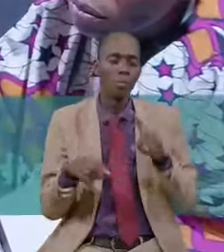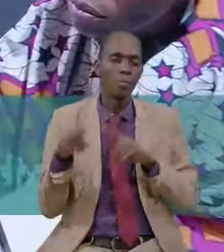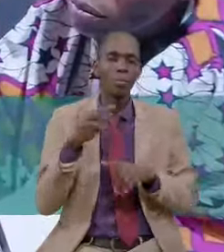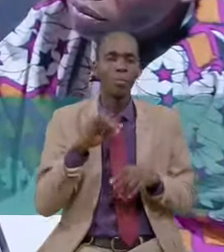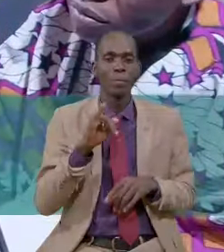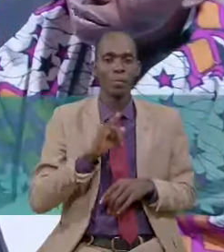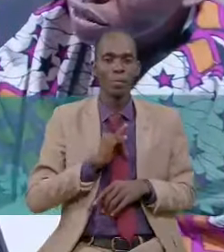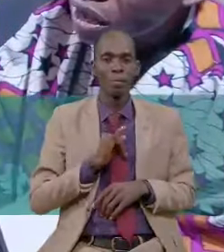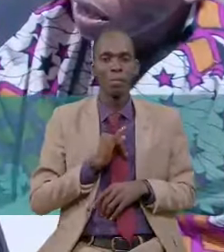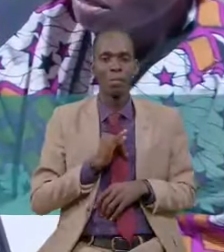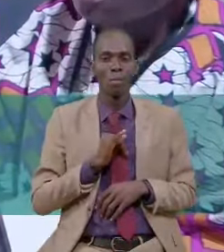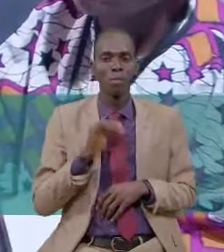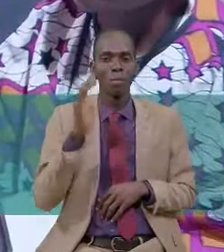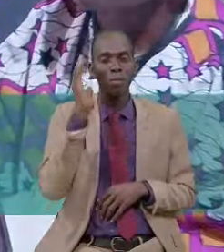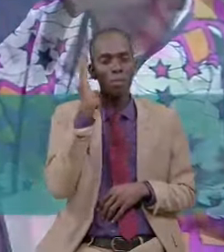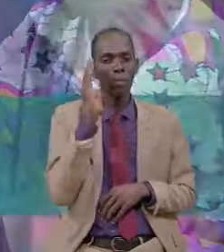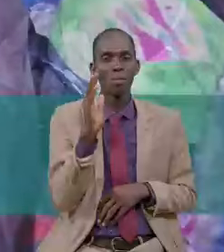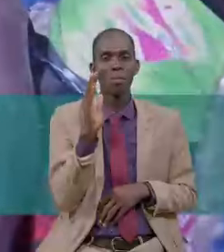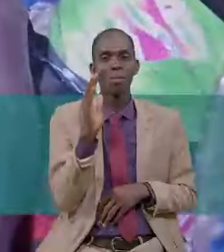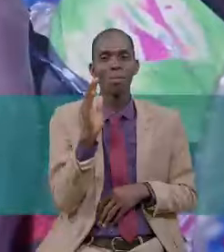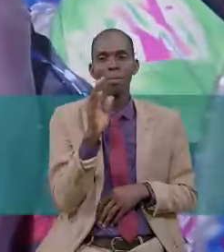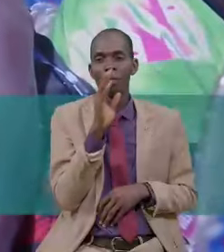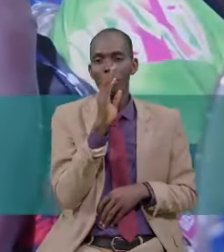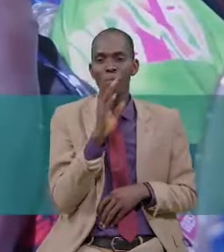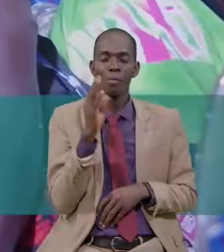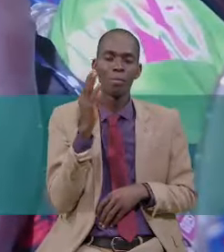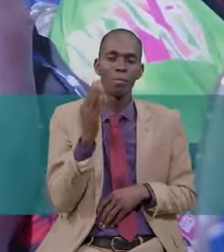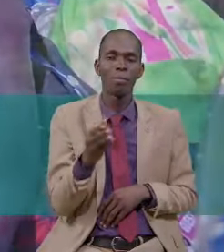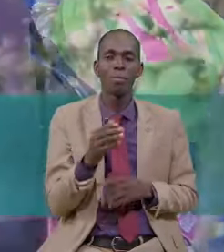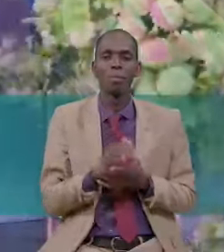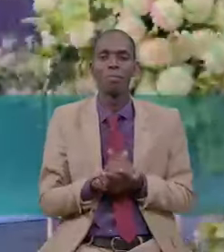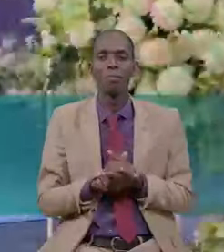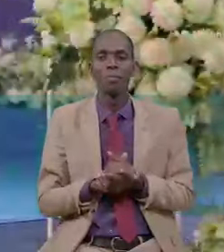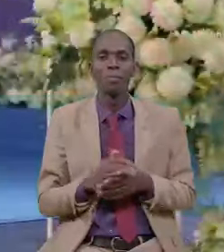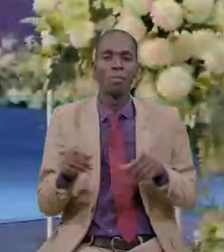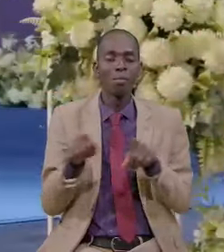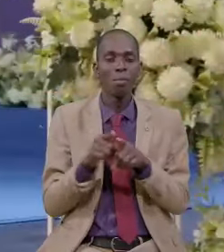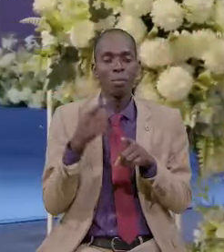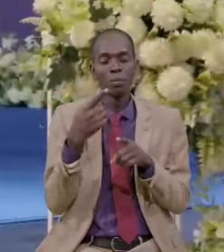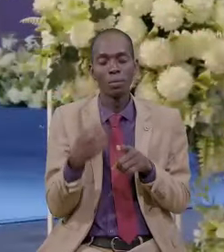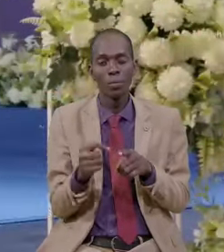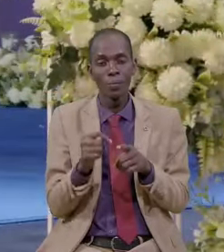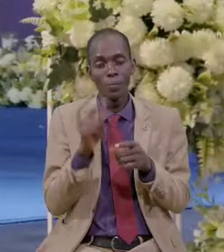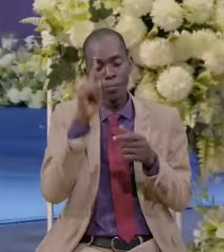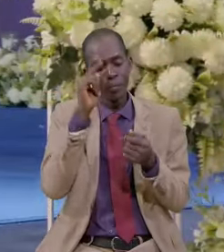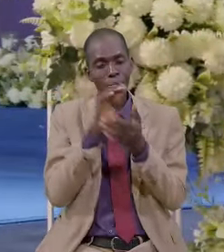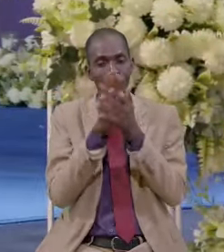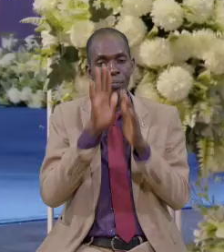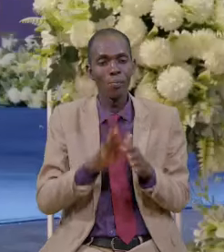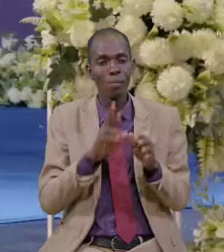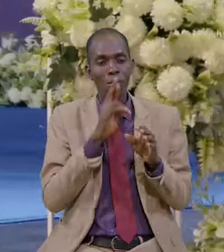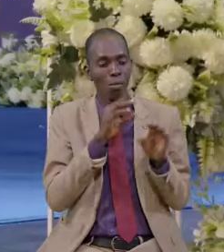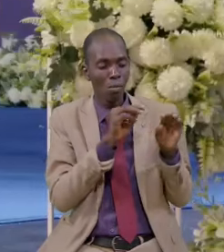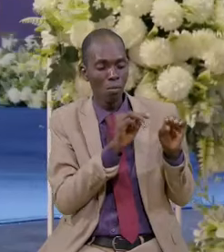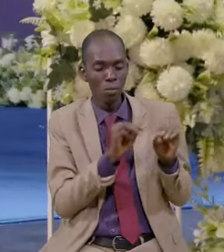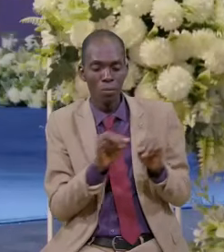will be there. As the saints are marching in, the saints